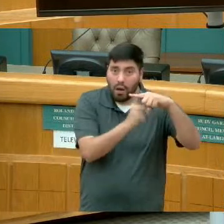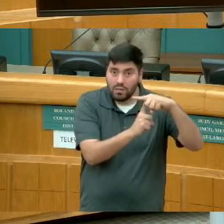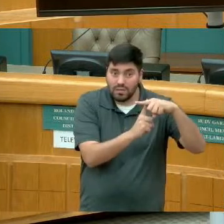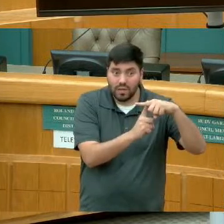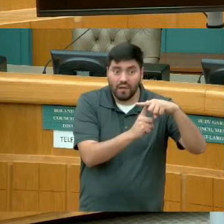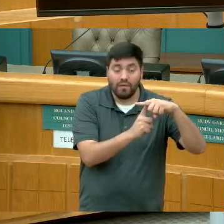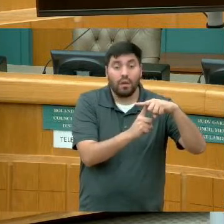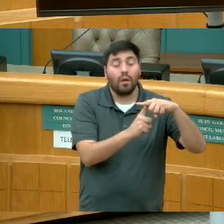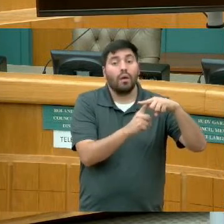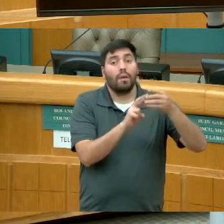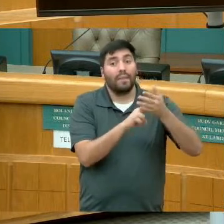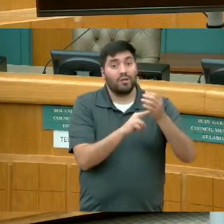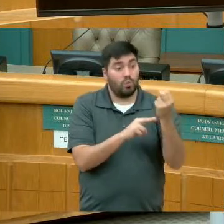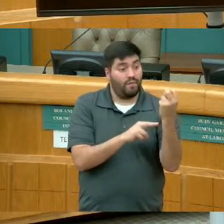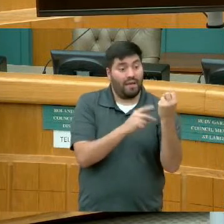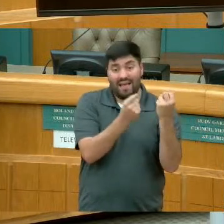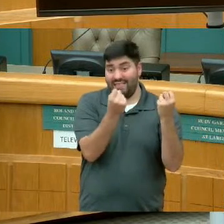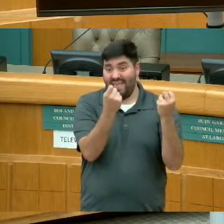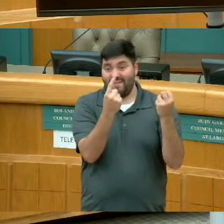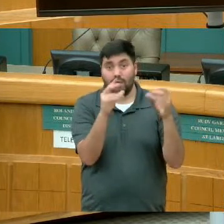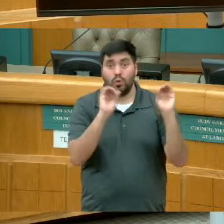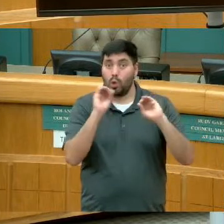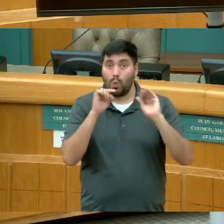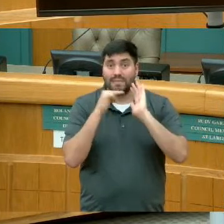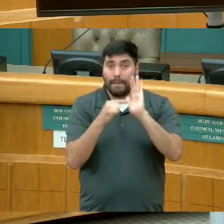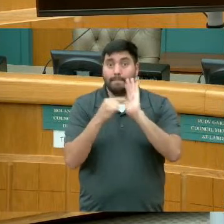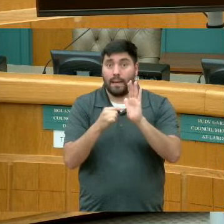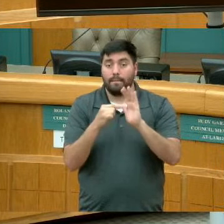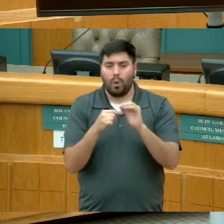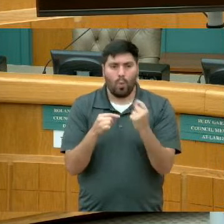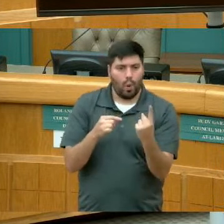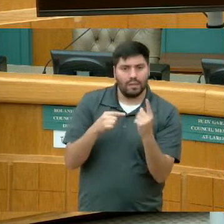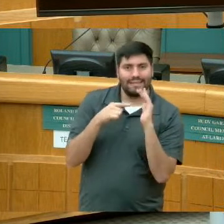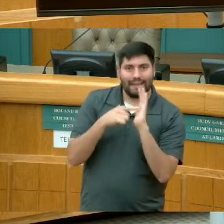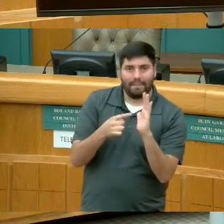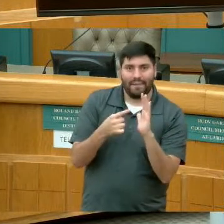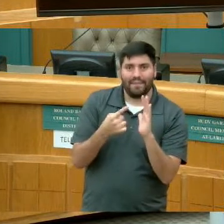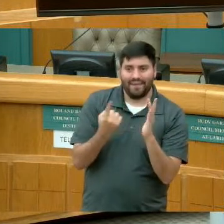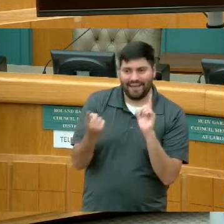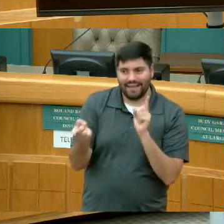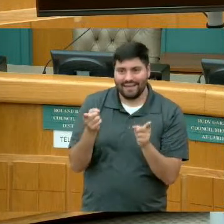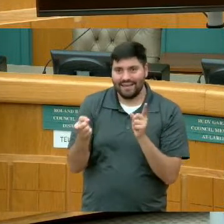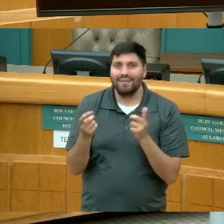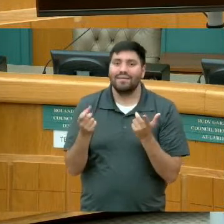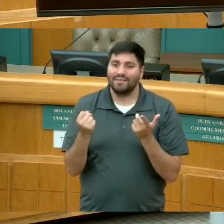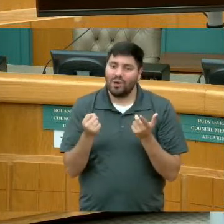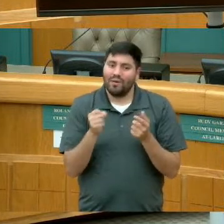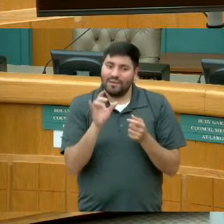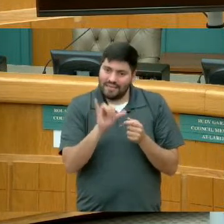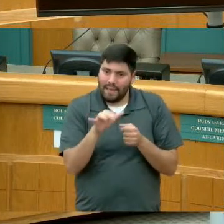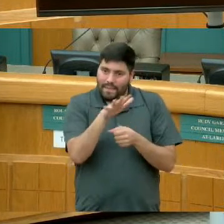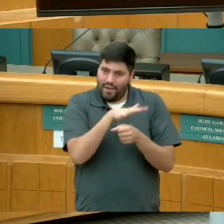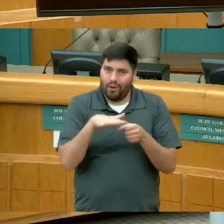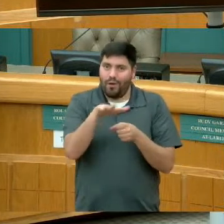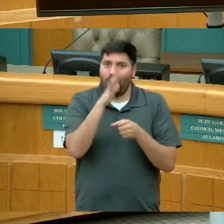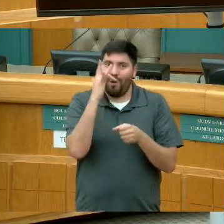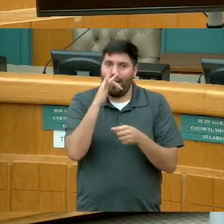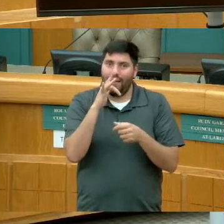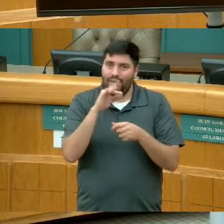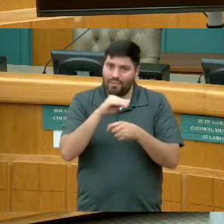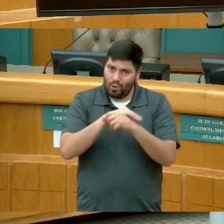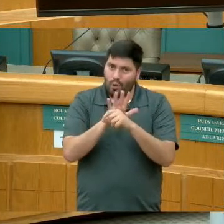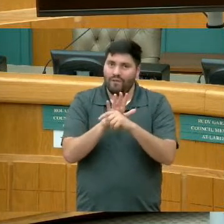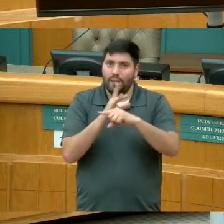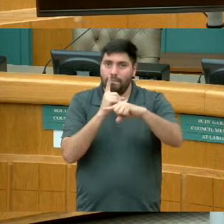back. 11 were asymptomatic. One was symptomatic. They're all, in the same kind of area because they are still